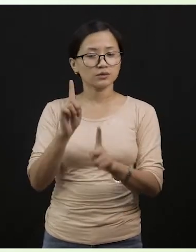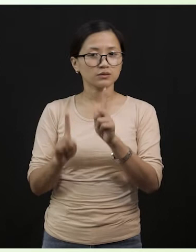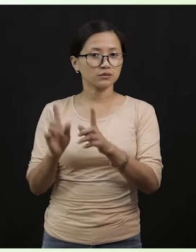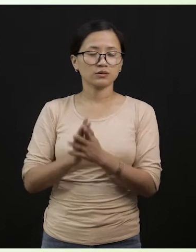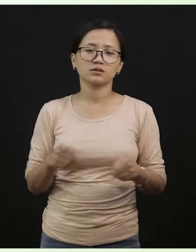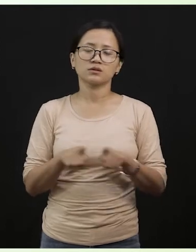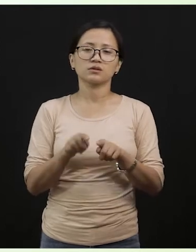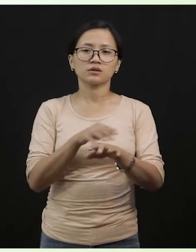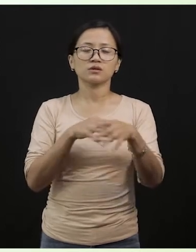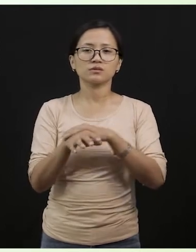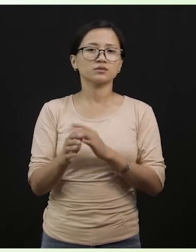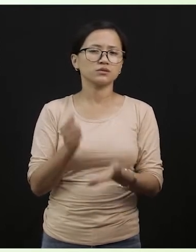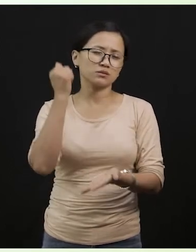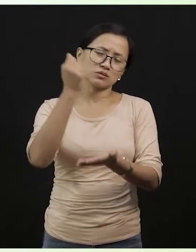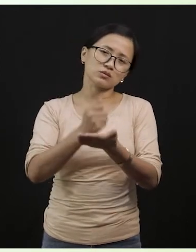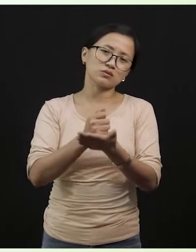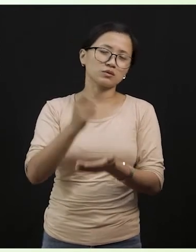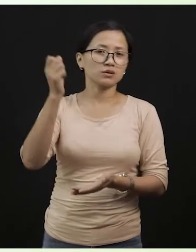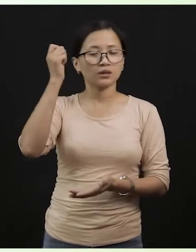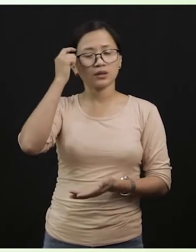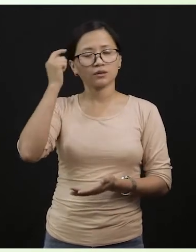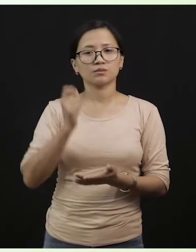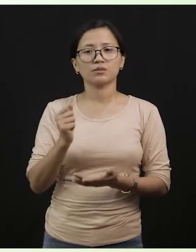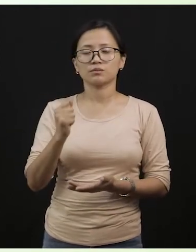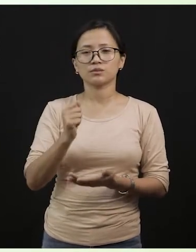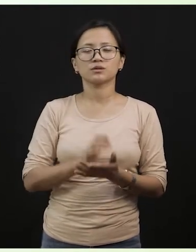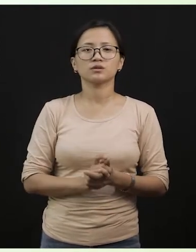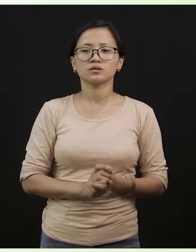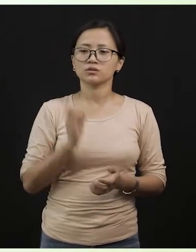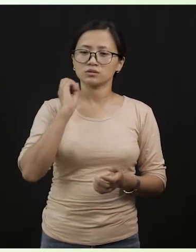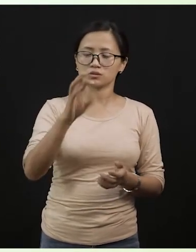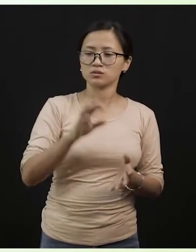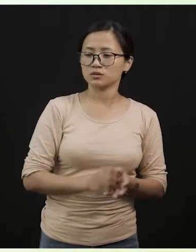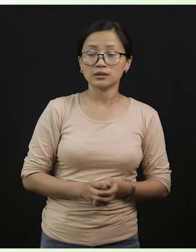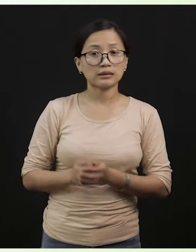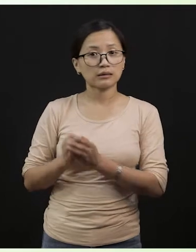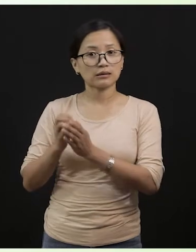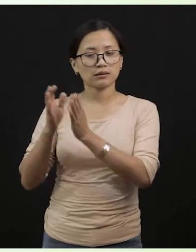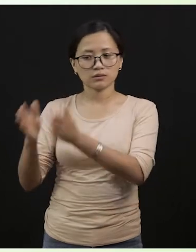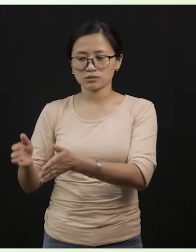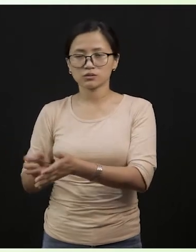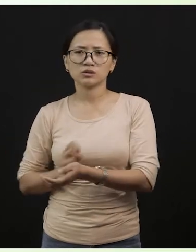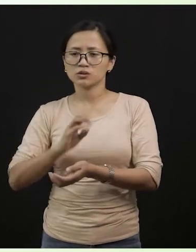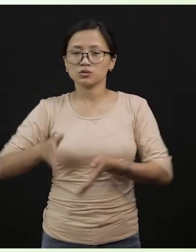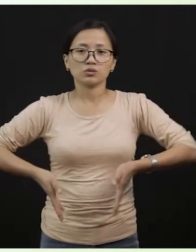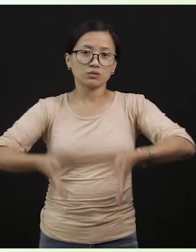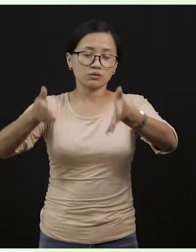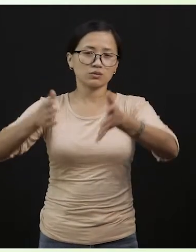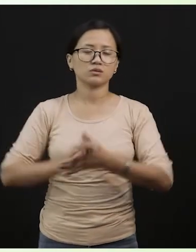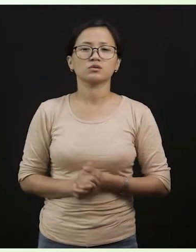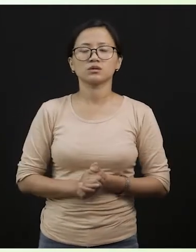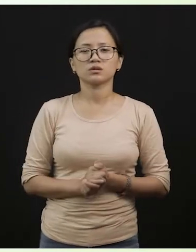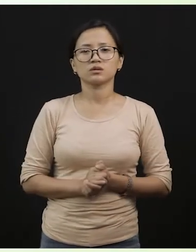you should also remember to not to throw things on the roadside, because in that way the plants get affected, and so you are not